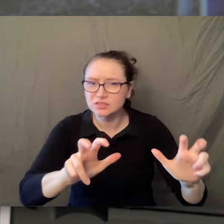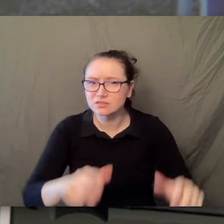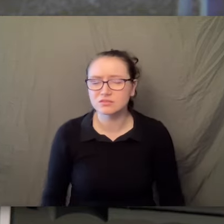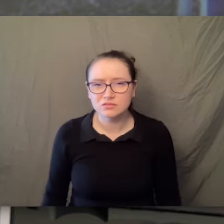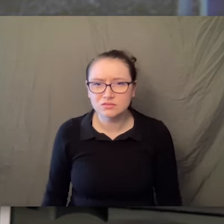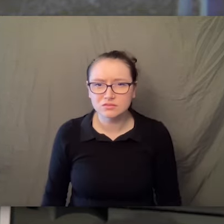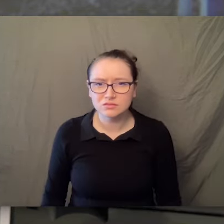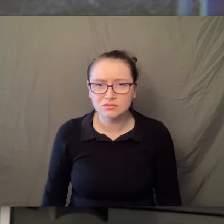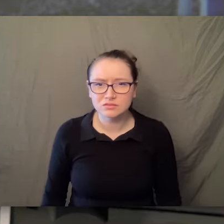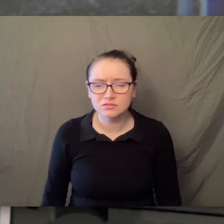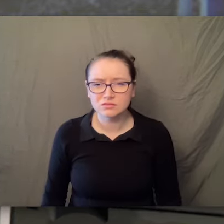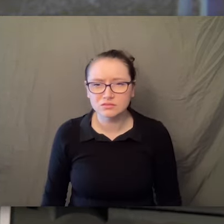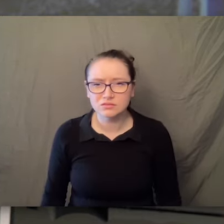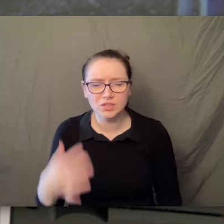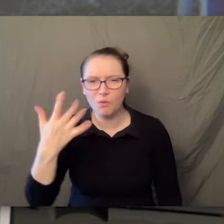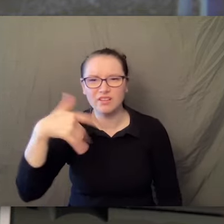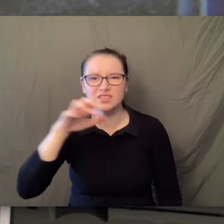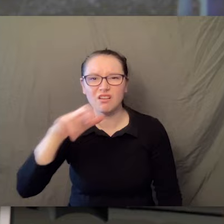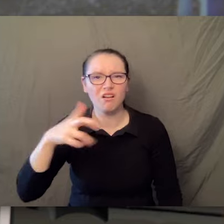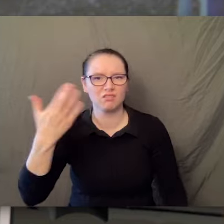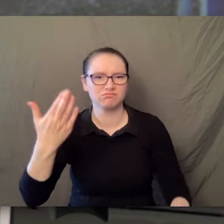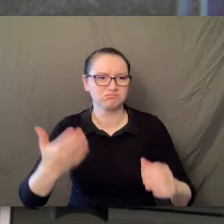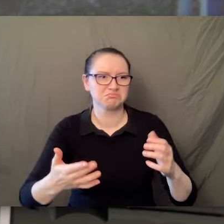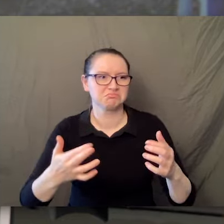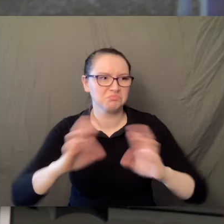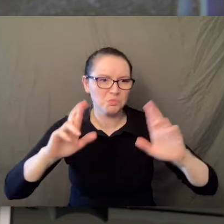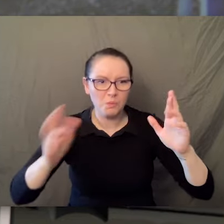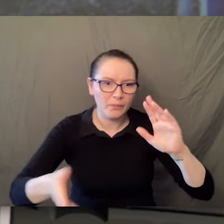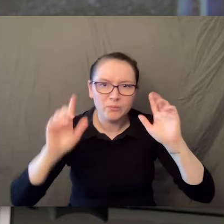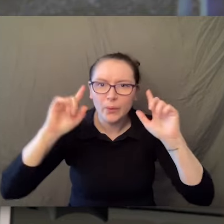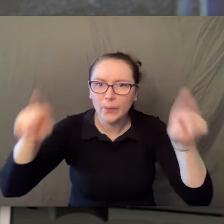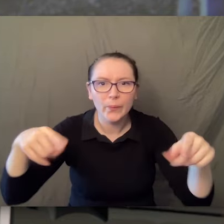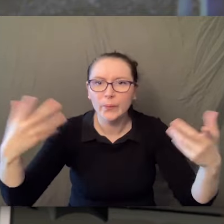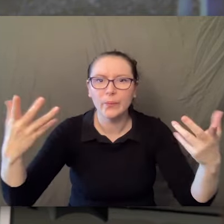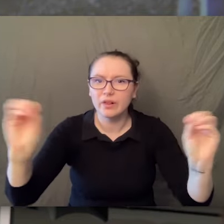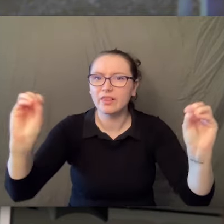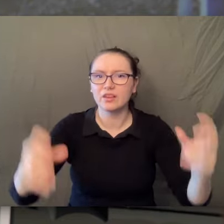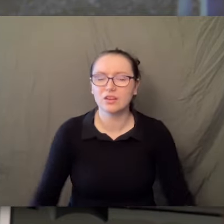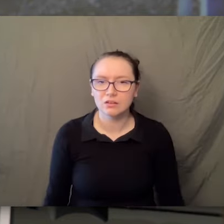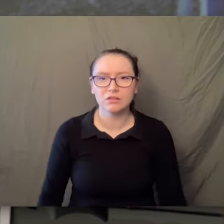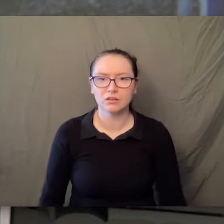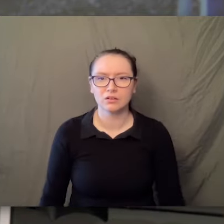into the thing we were building? If I may exercise another pun, why wasn't this taking off?